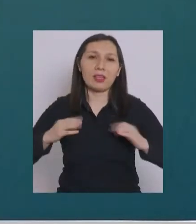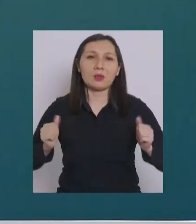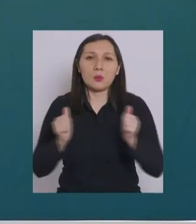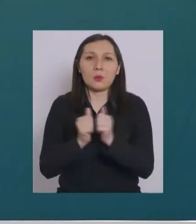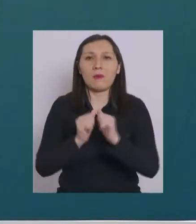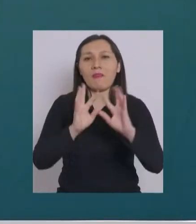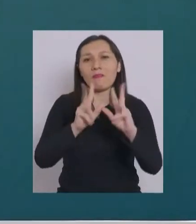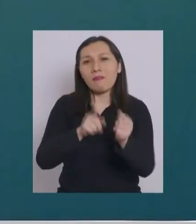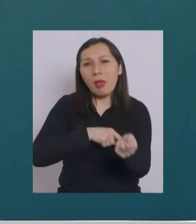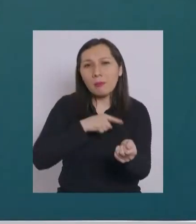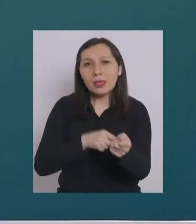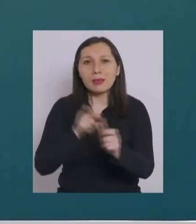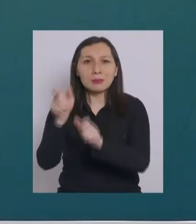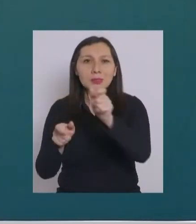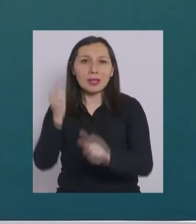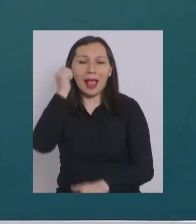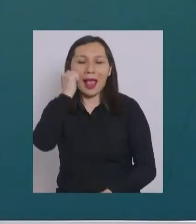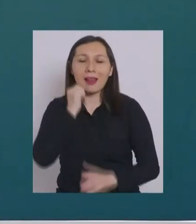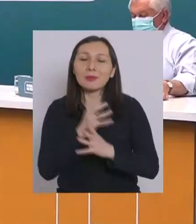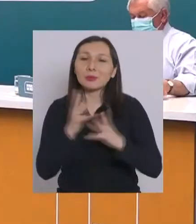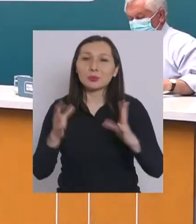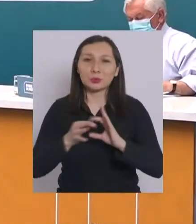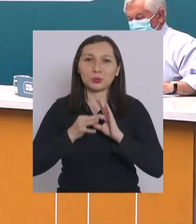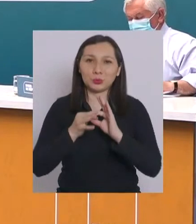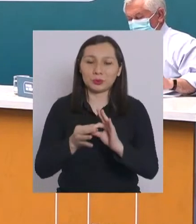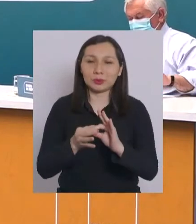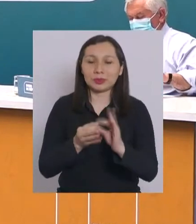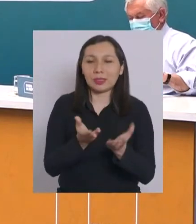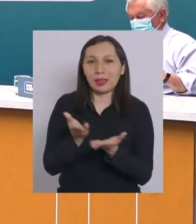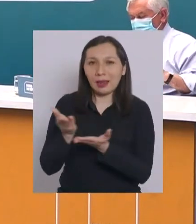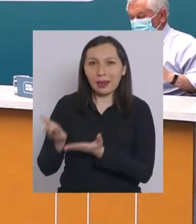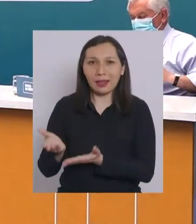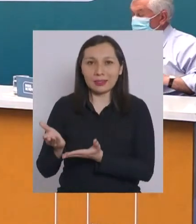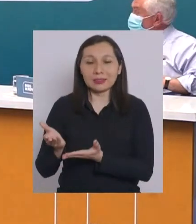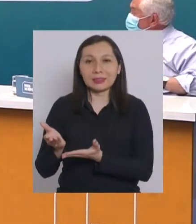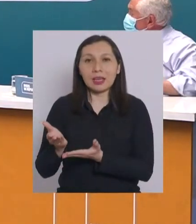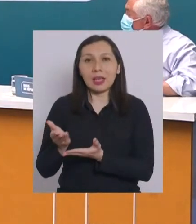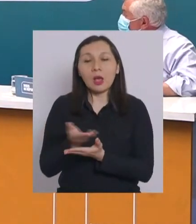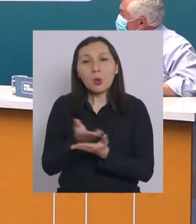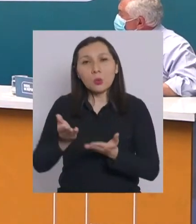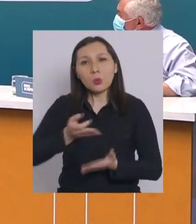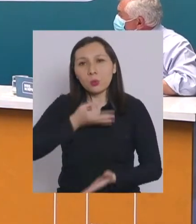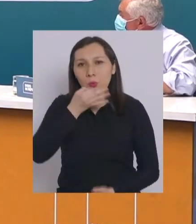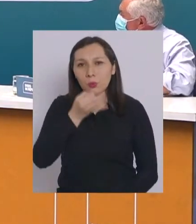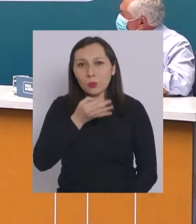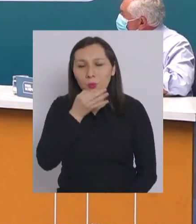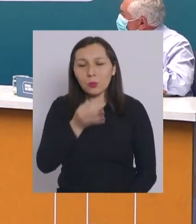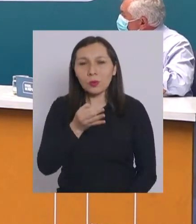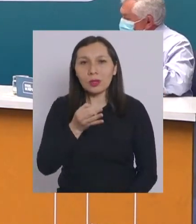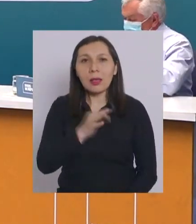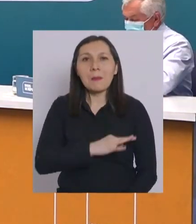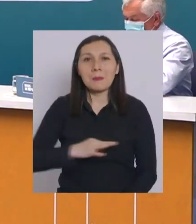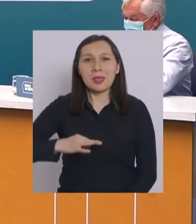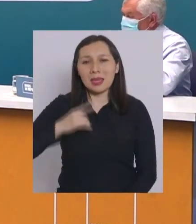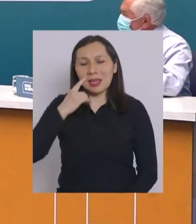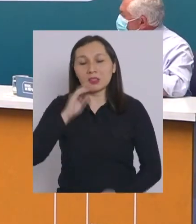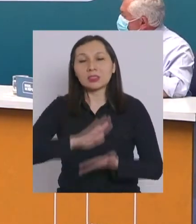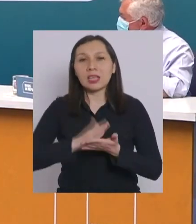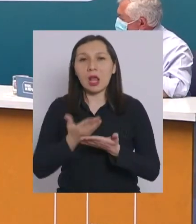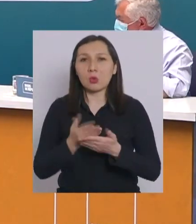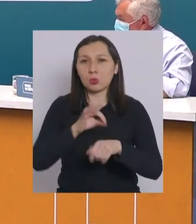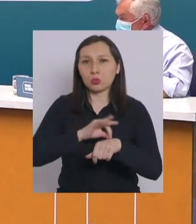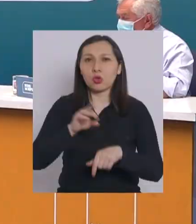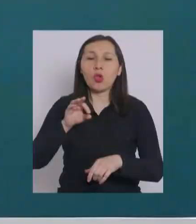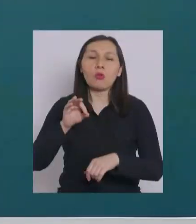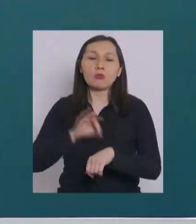for, happiness with our families and our loved ones. Thank you very much, and I now leave you with the